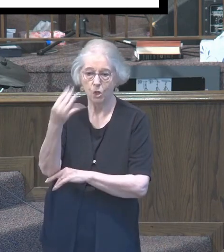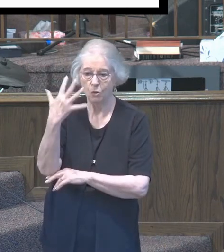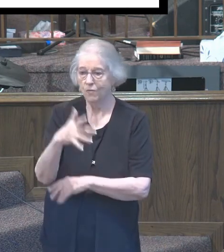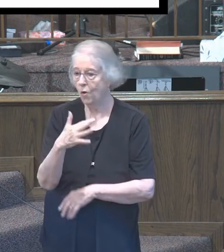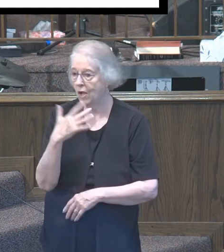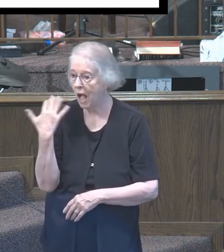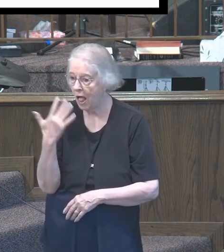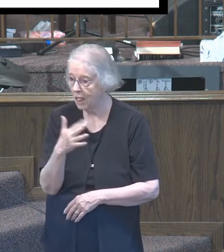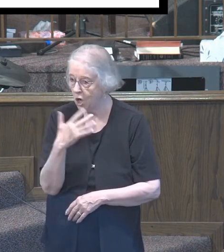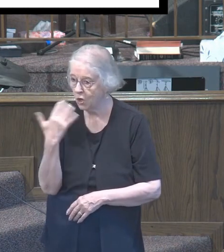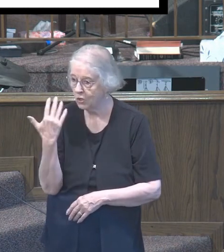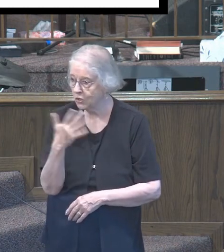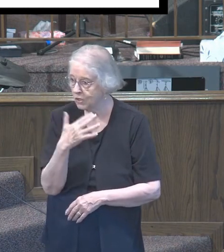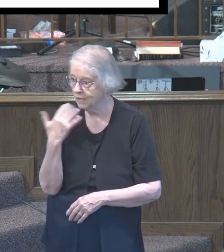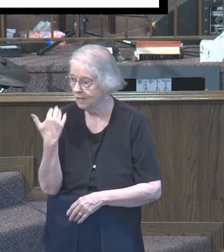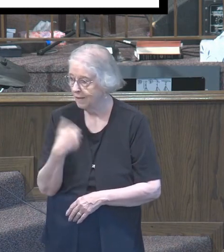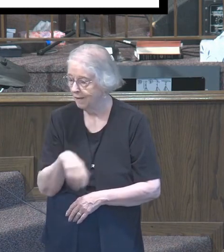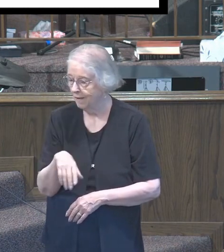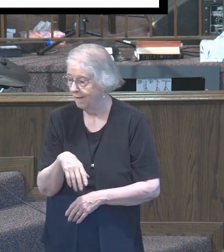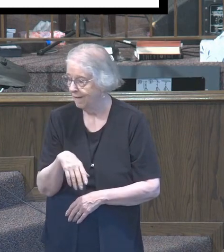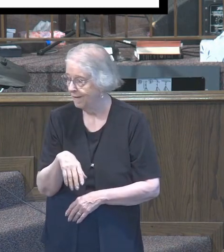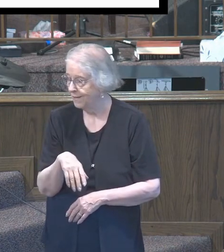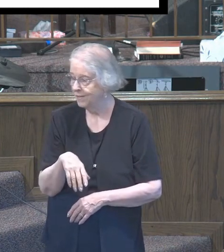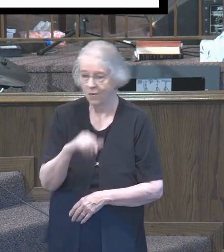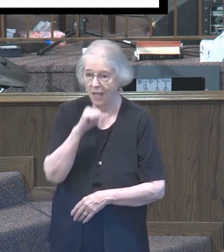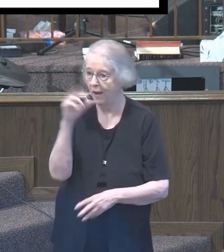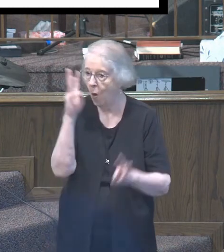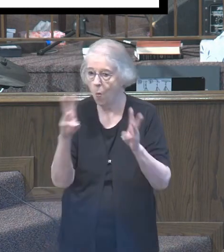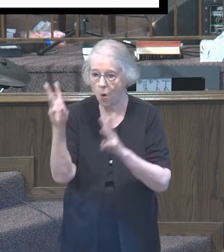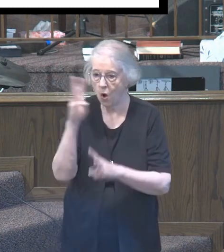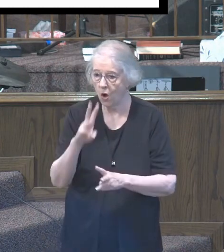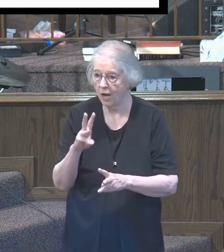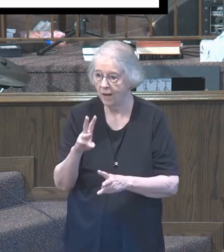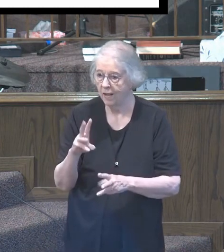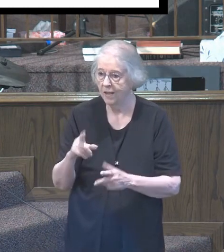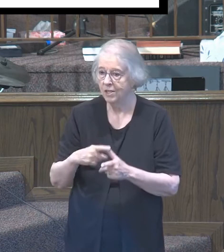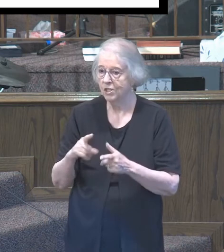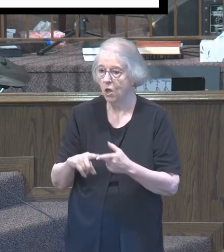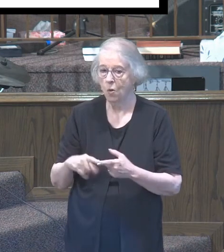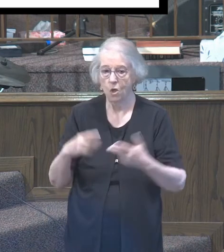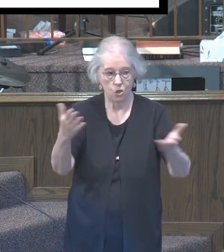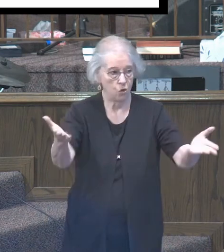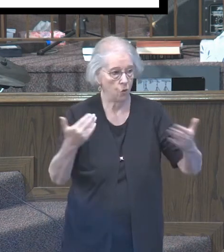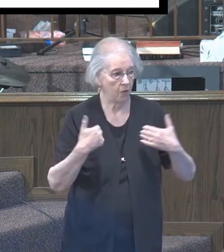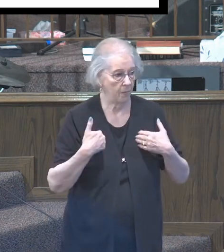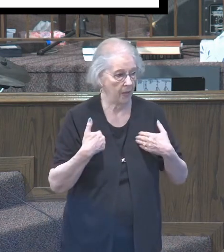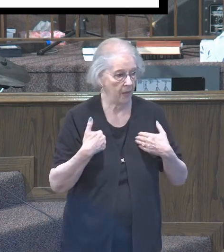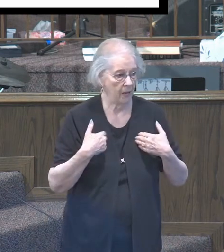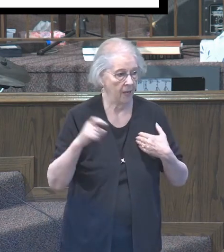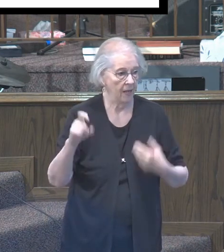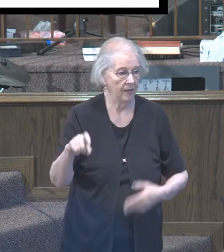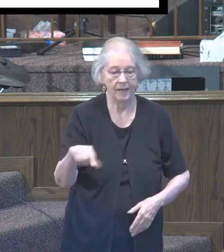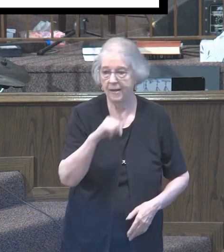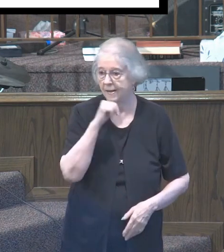most of which are never even seen, don't you think he'll attend to you, take pride in you, do